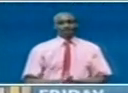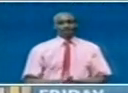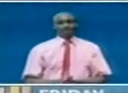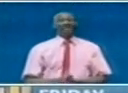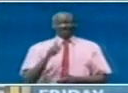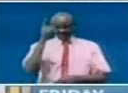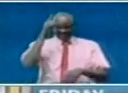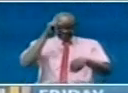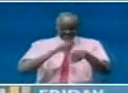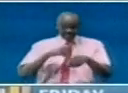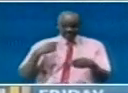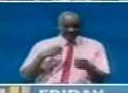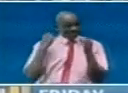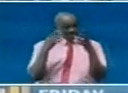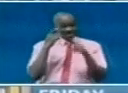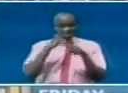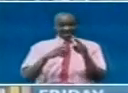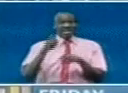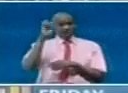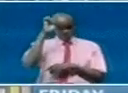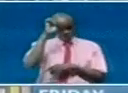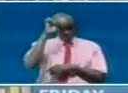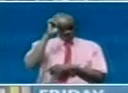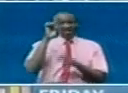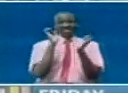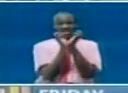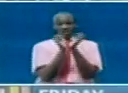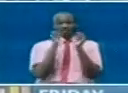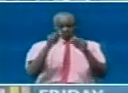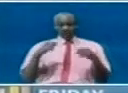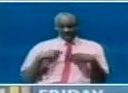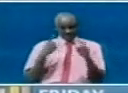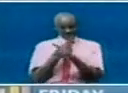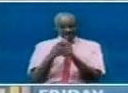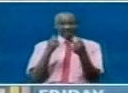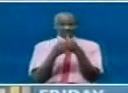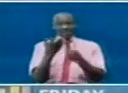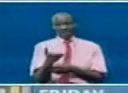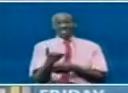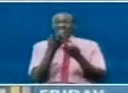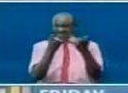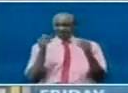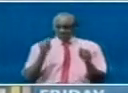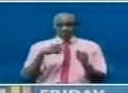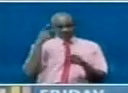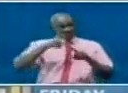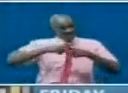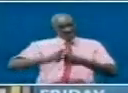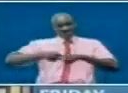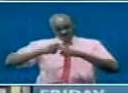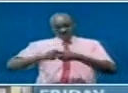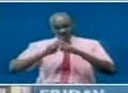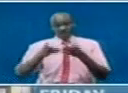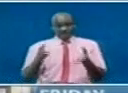For the first time in many years, Eldoret's Kipchoge Stadium will host some matches. The facility, which has been undergoing renovation,